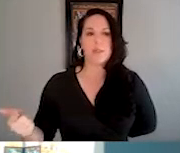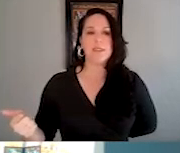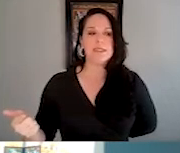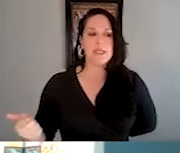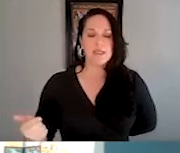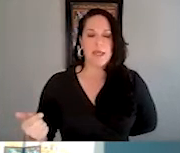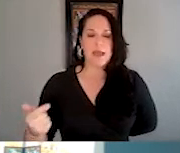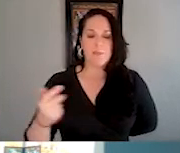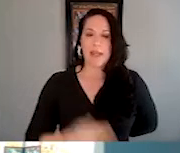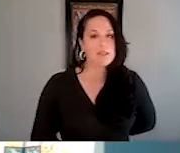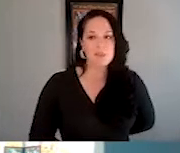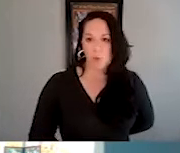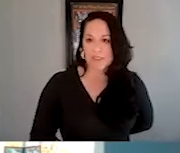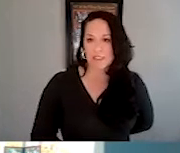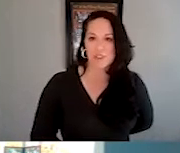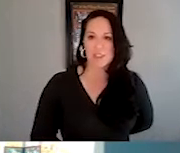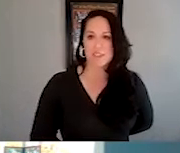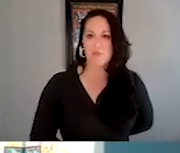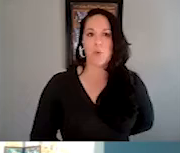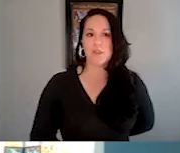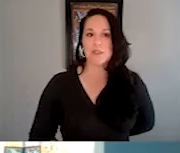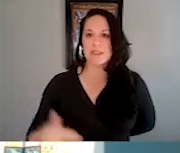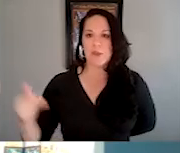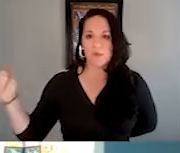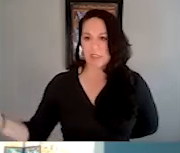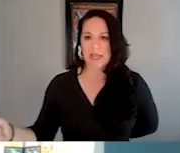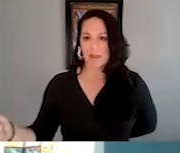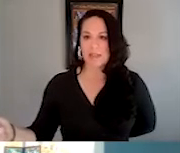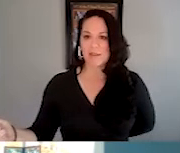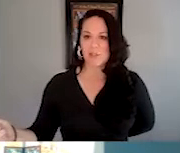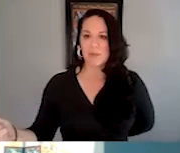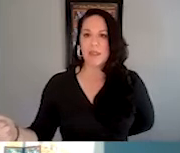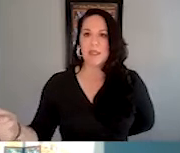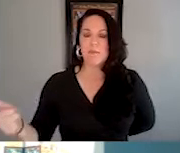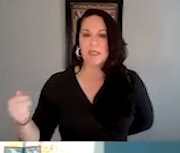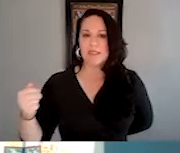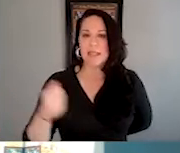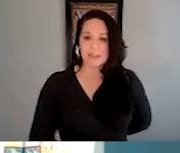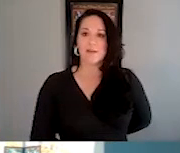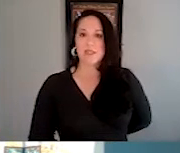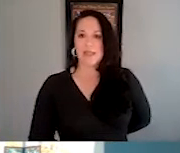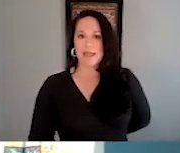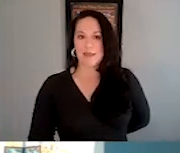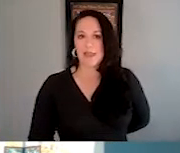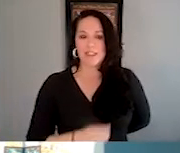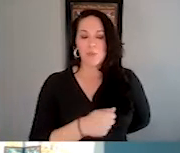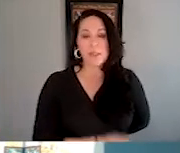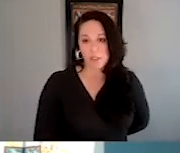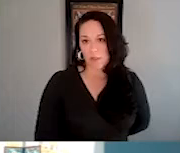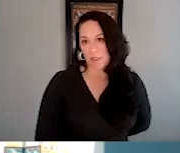your chief of police, that a parent's voice is just as important as someone with a title attached to it, because 9 times out of